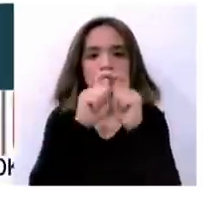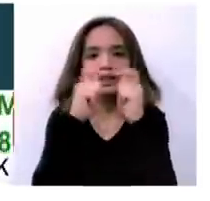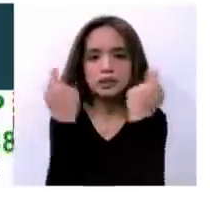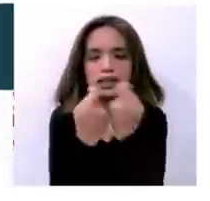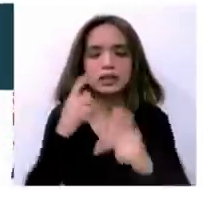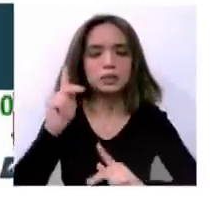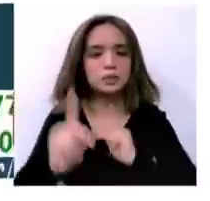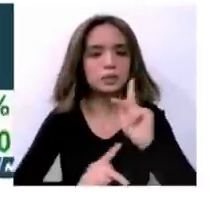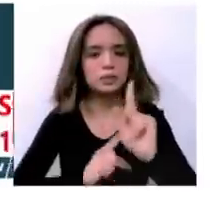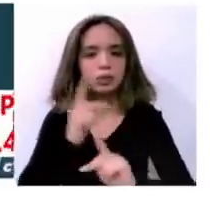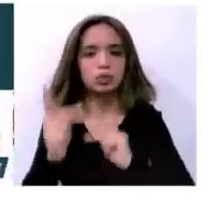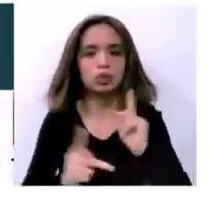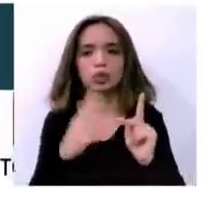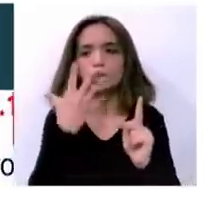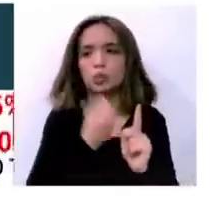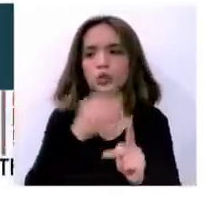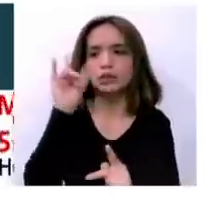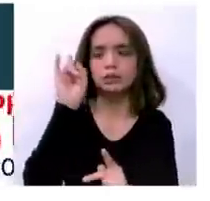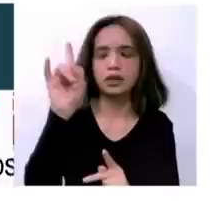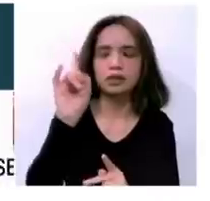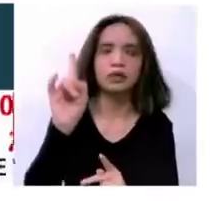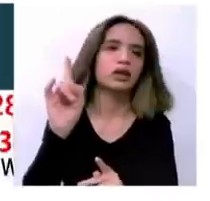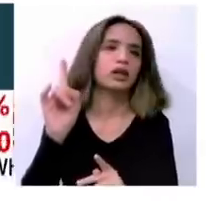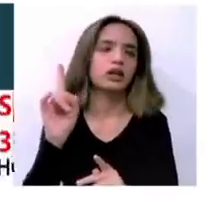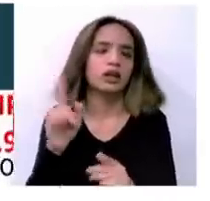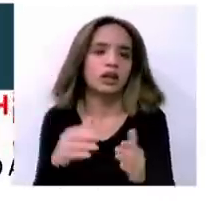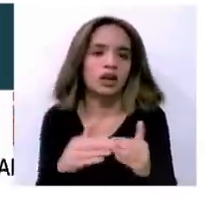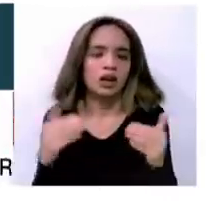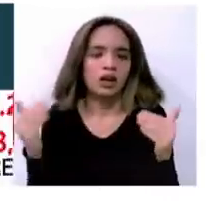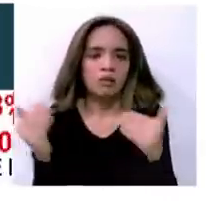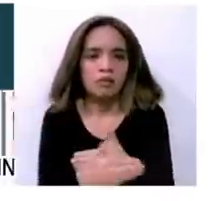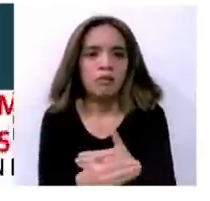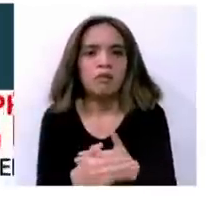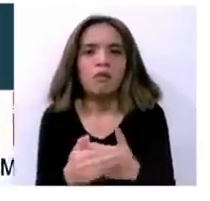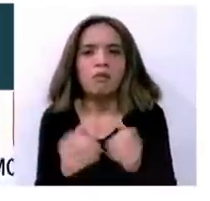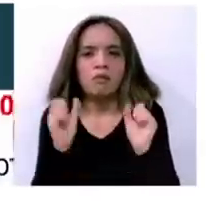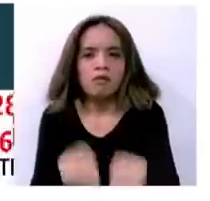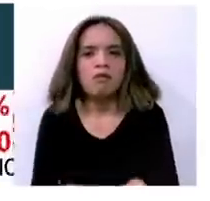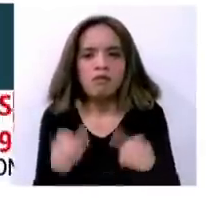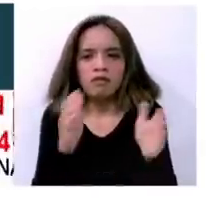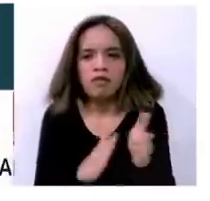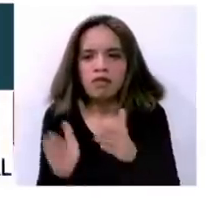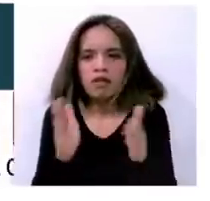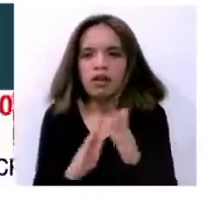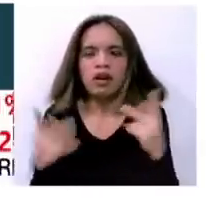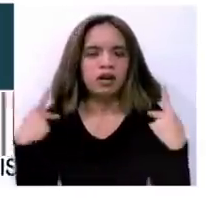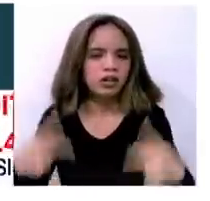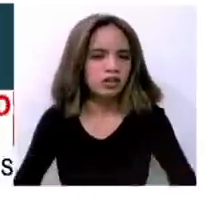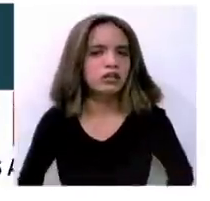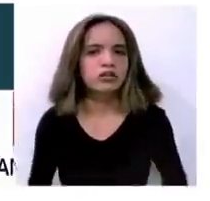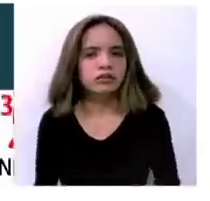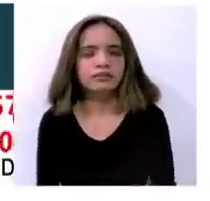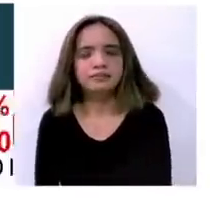who go to the campaign sorties in advance, no? To make arrangements about physical arrangements.